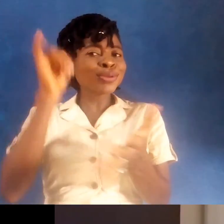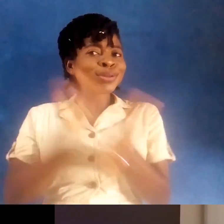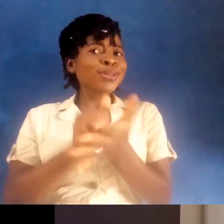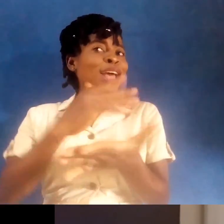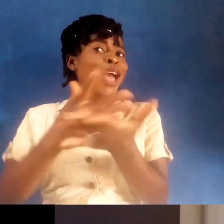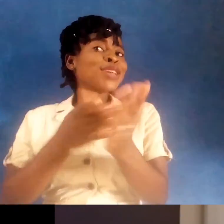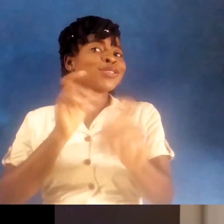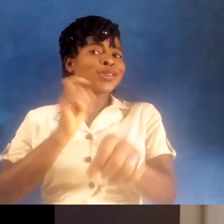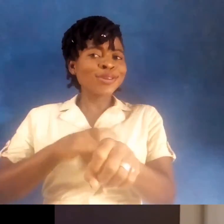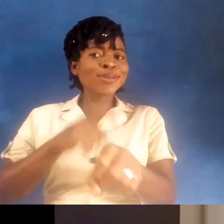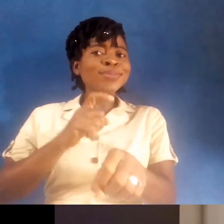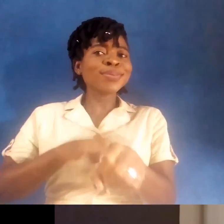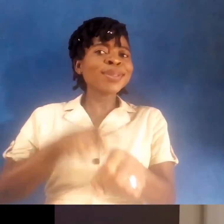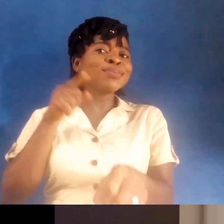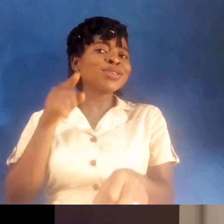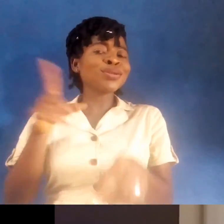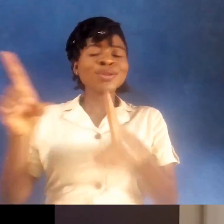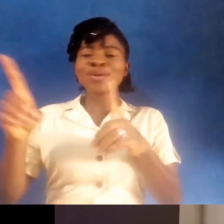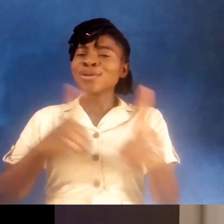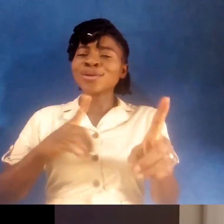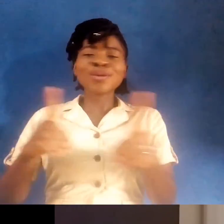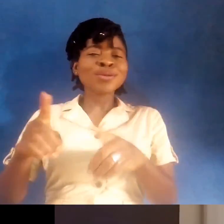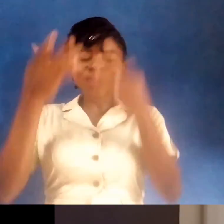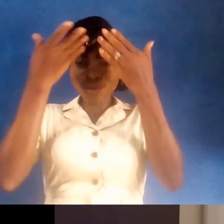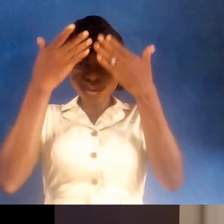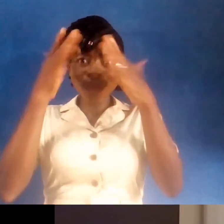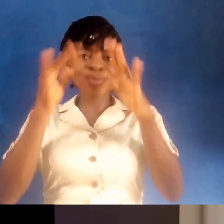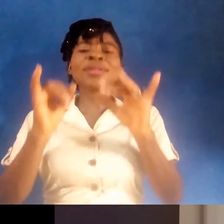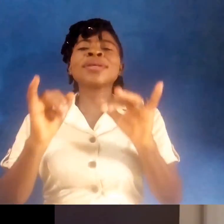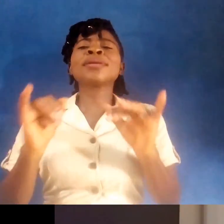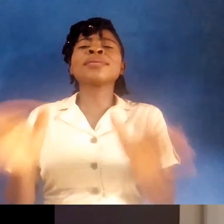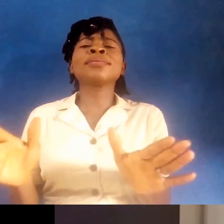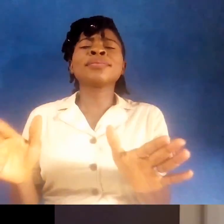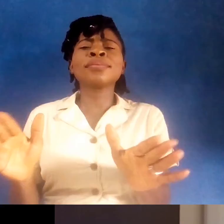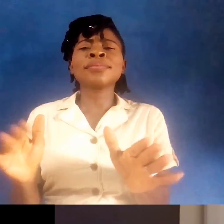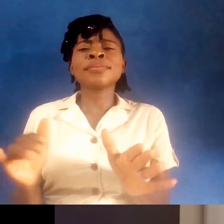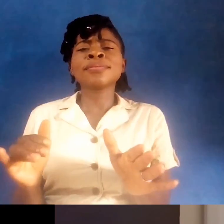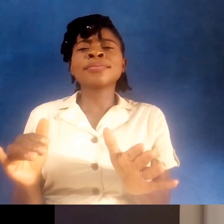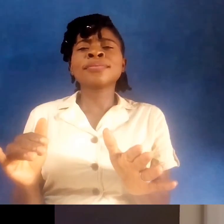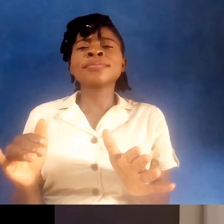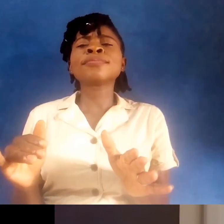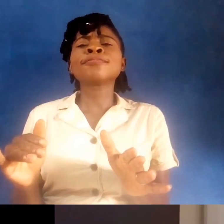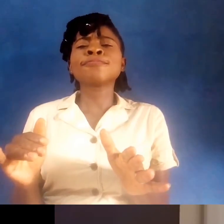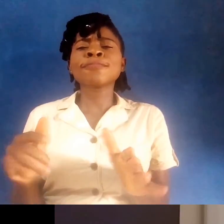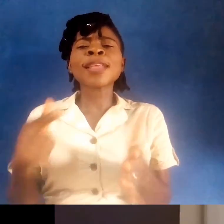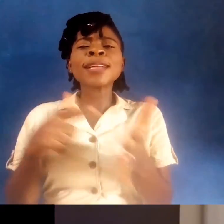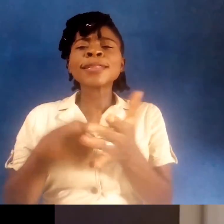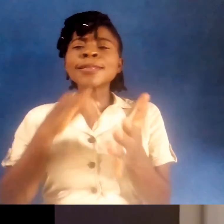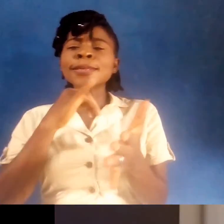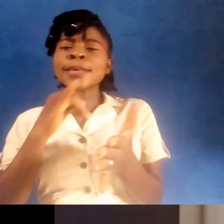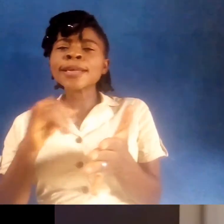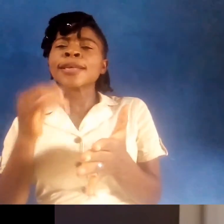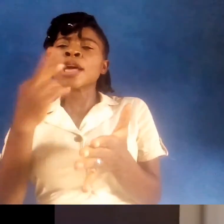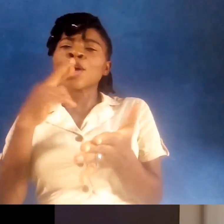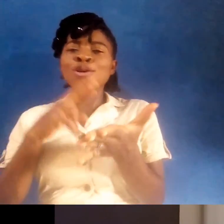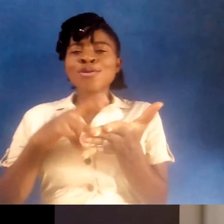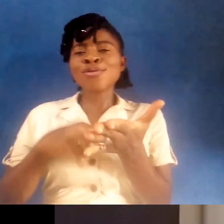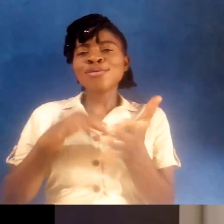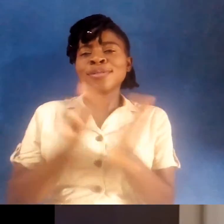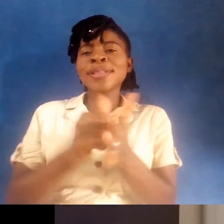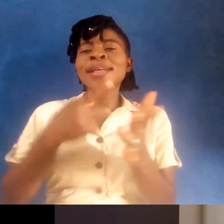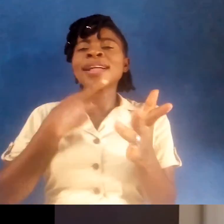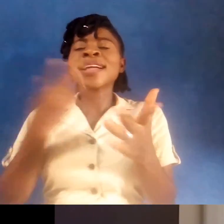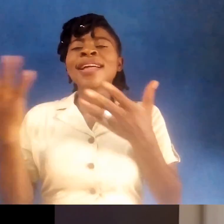this unconsciously, subconsciously. As a speaker of a language. So this is a role